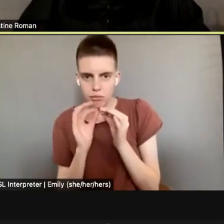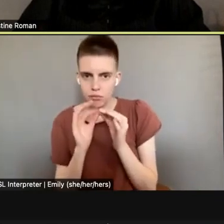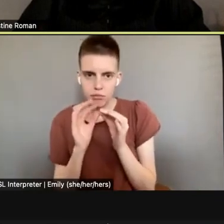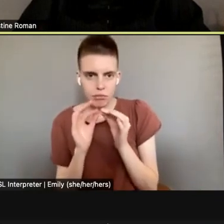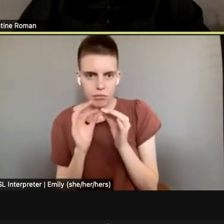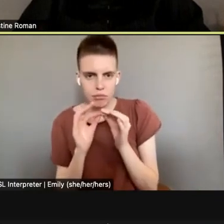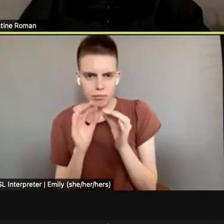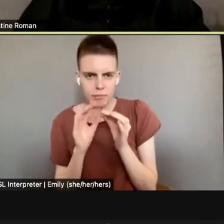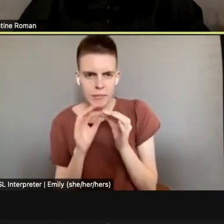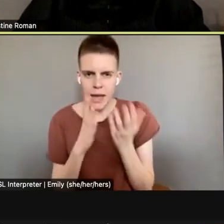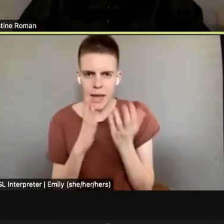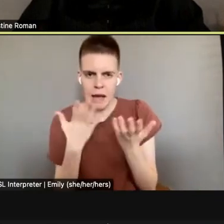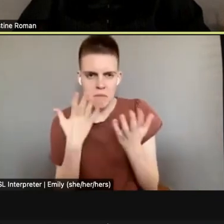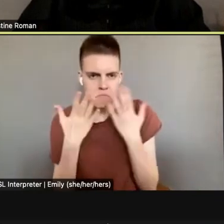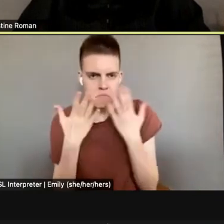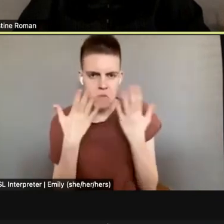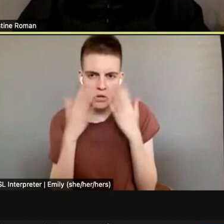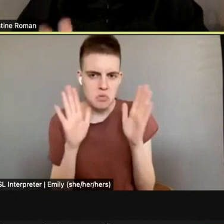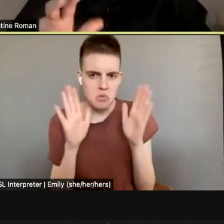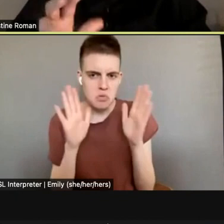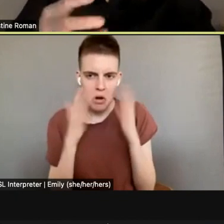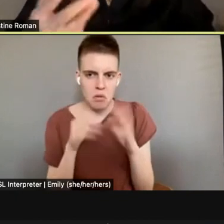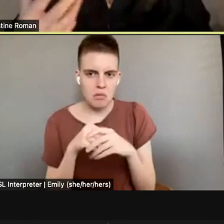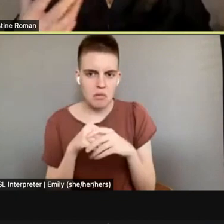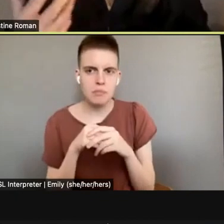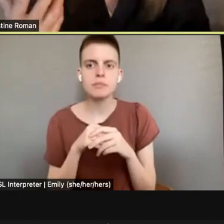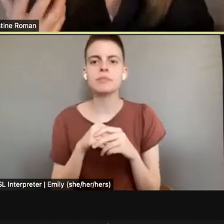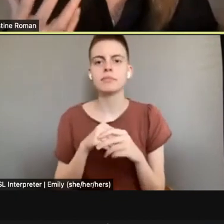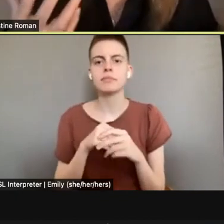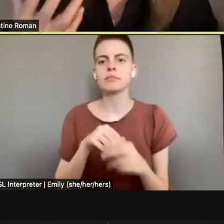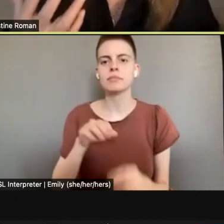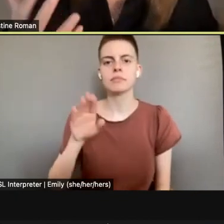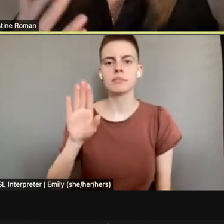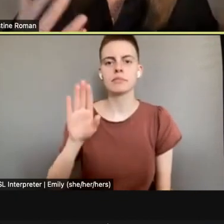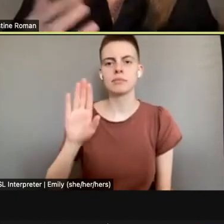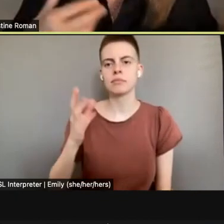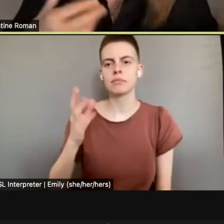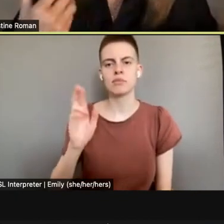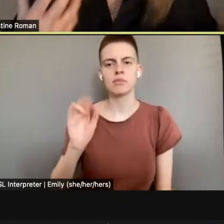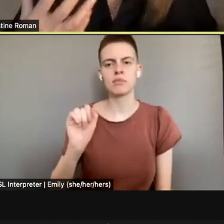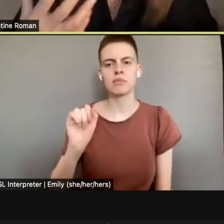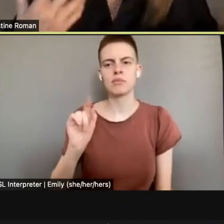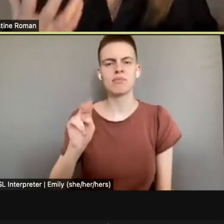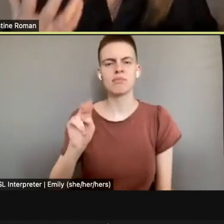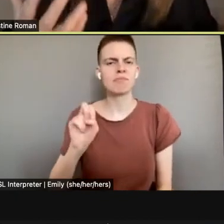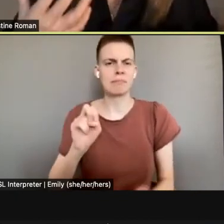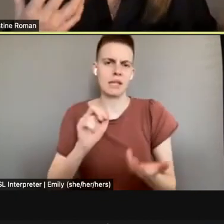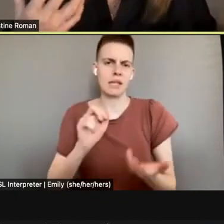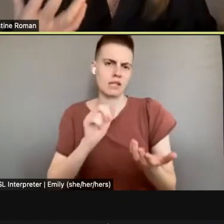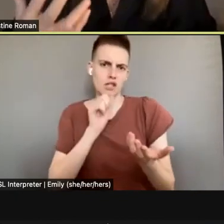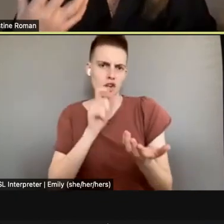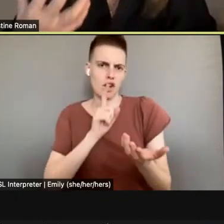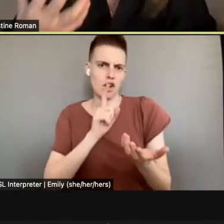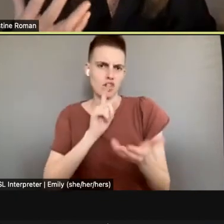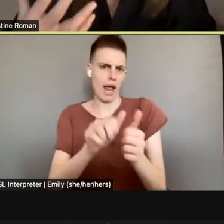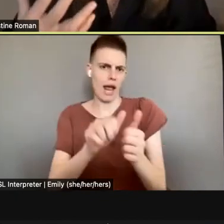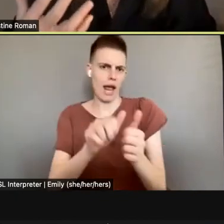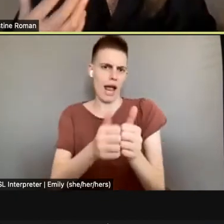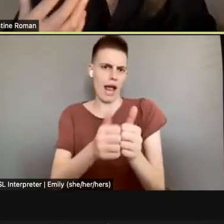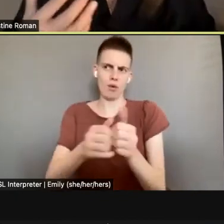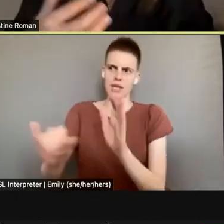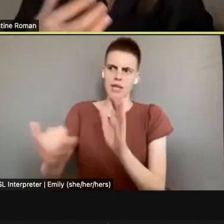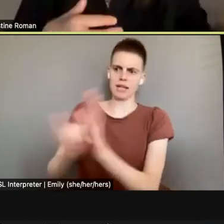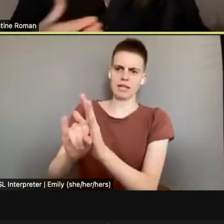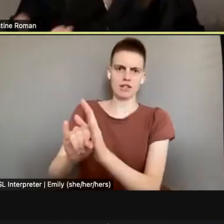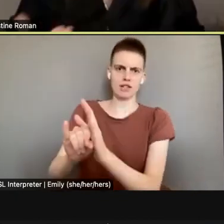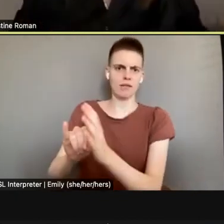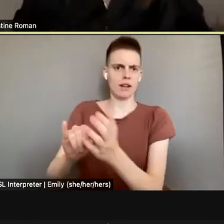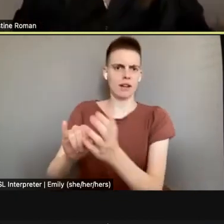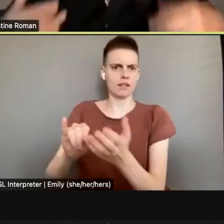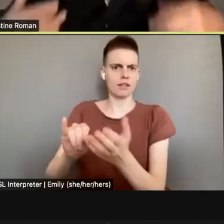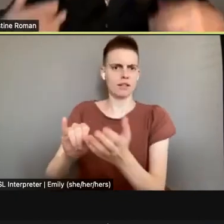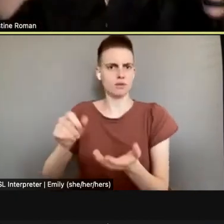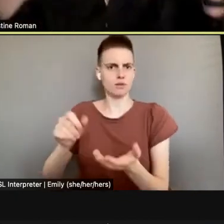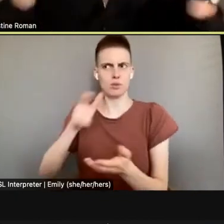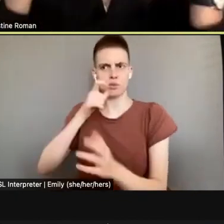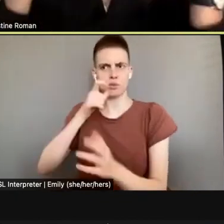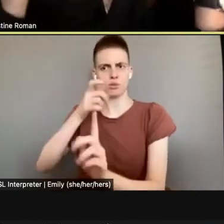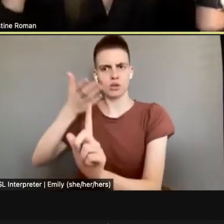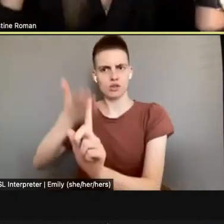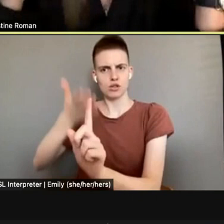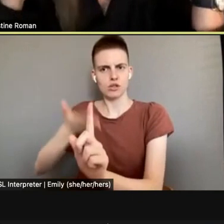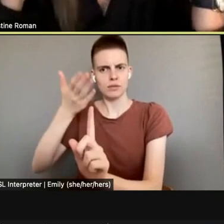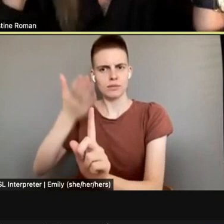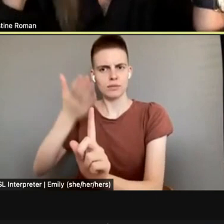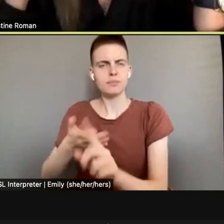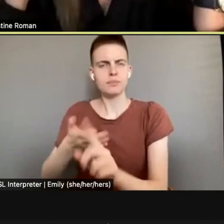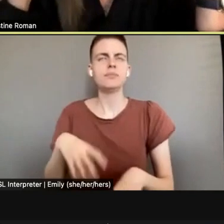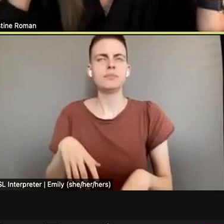I don't know. You normally So he doesn't even really know. He knows that her hair is how he sort of recognizes her. But